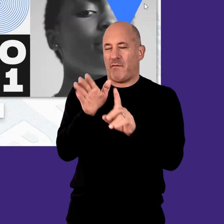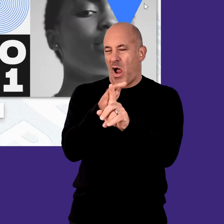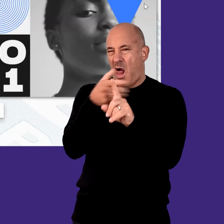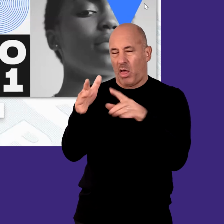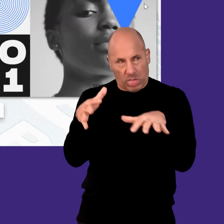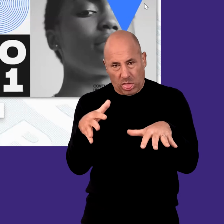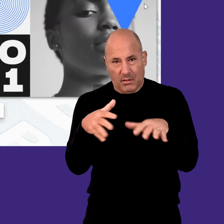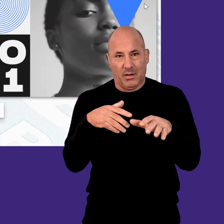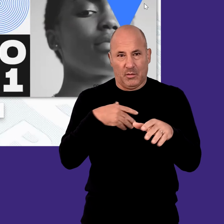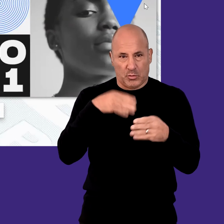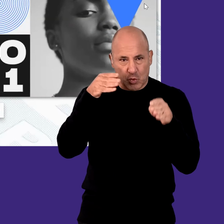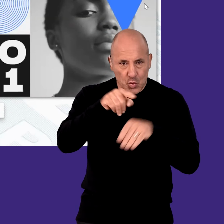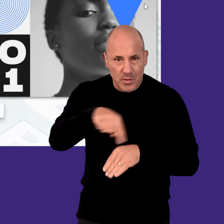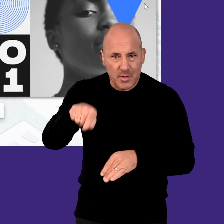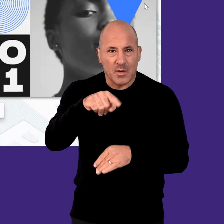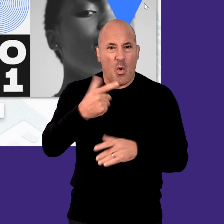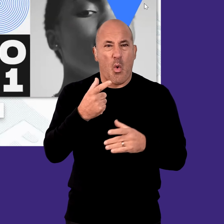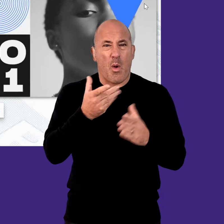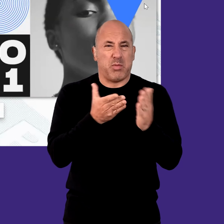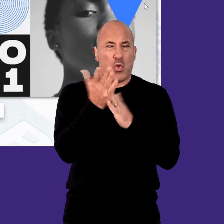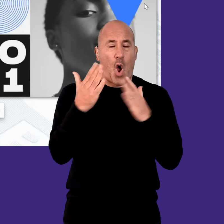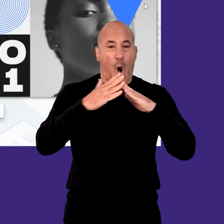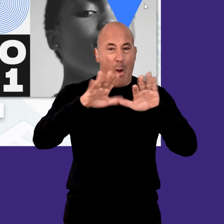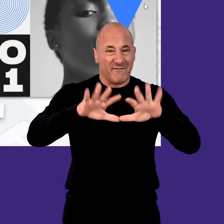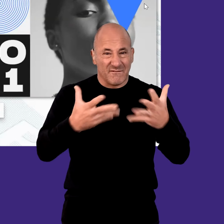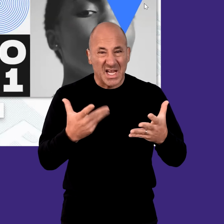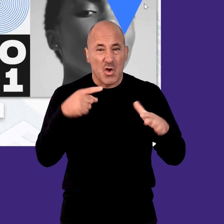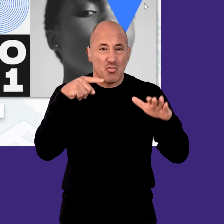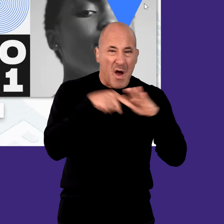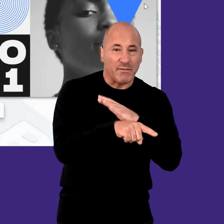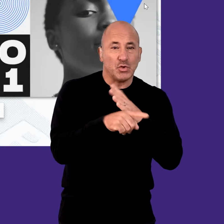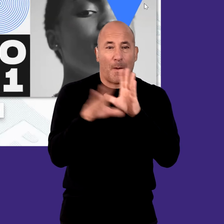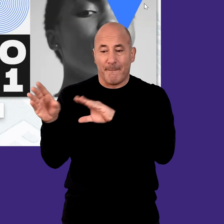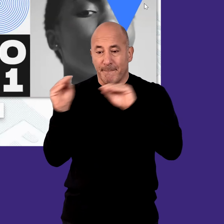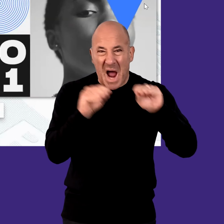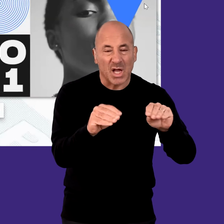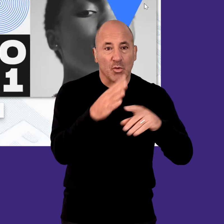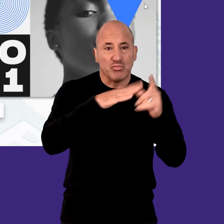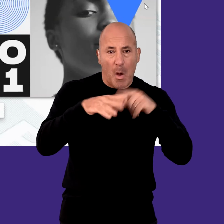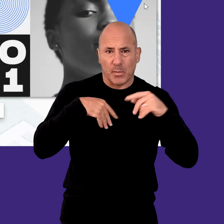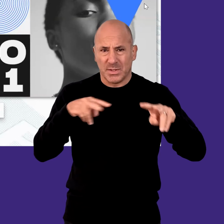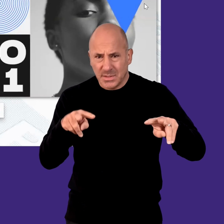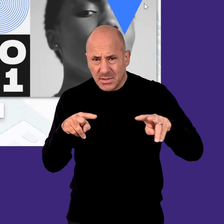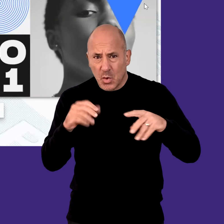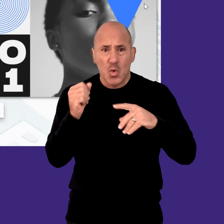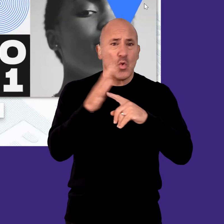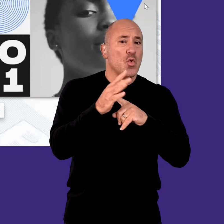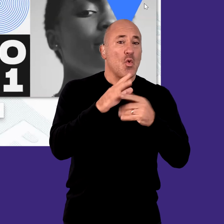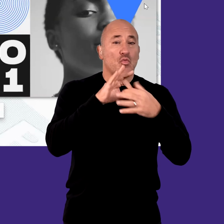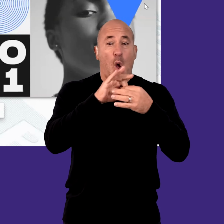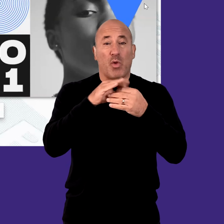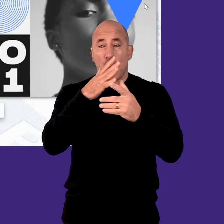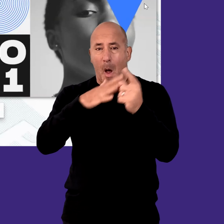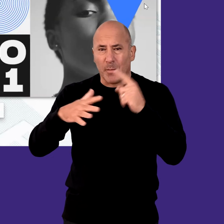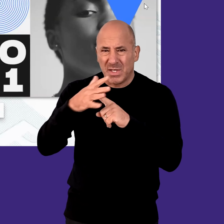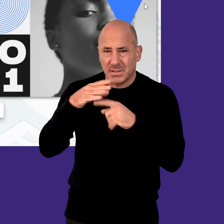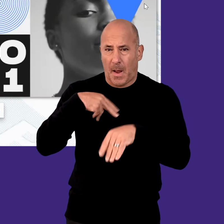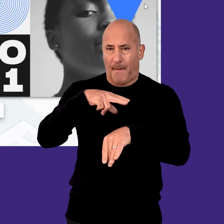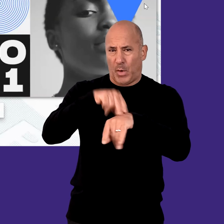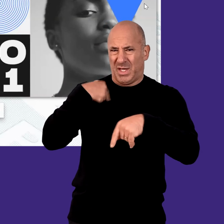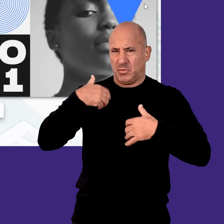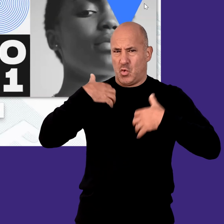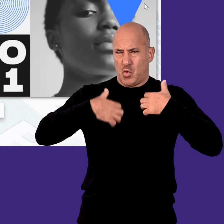those at risk of exploitation, people with lived experience of homelessness, refugee and migrant communities. And also a key element